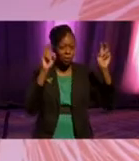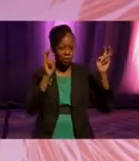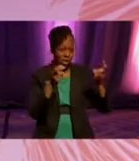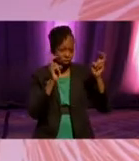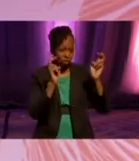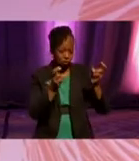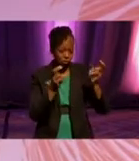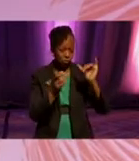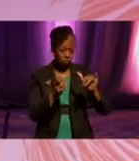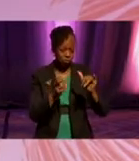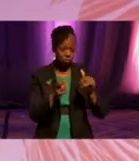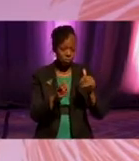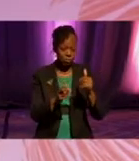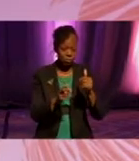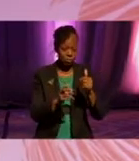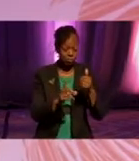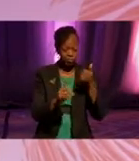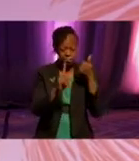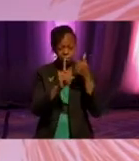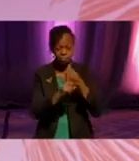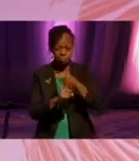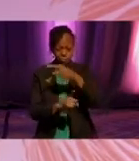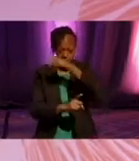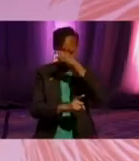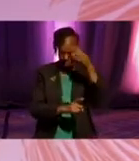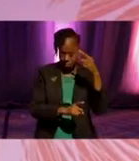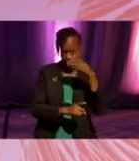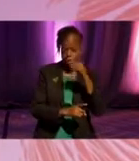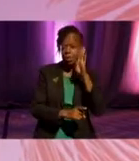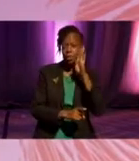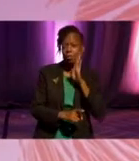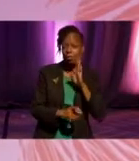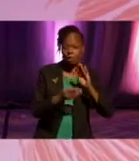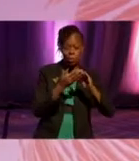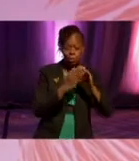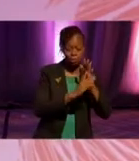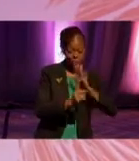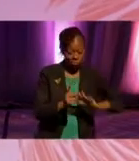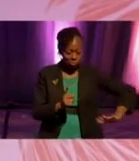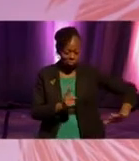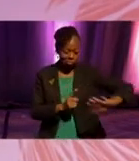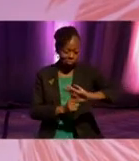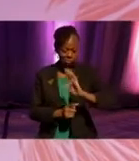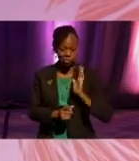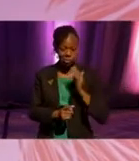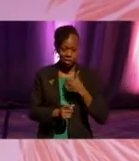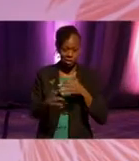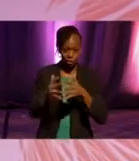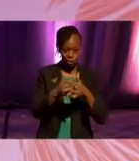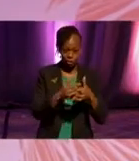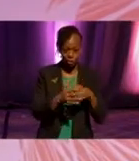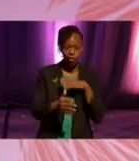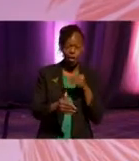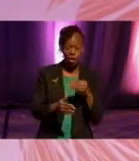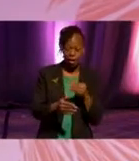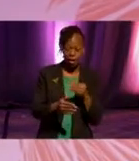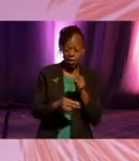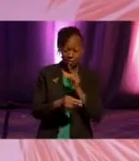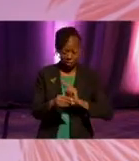issues that are affecting Black and brown communities across our country, but also as a